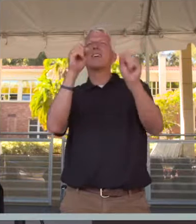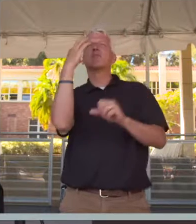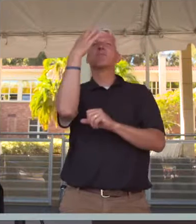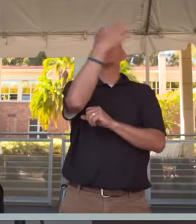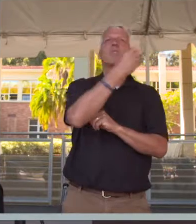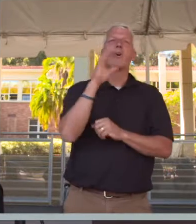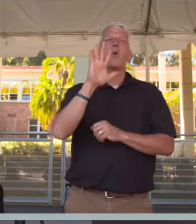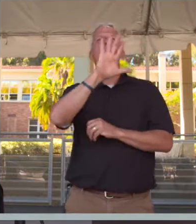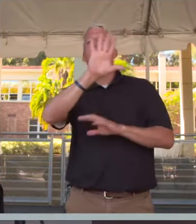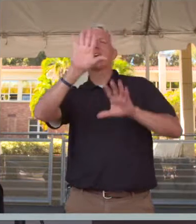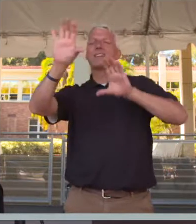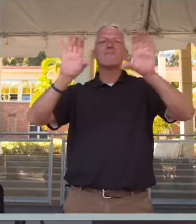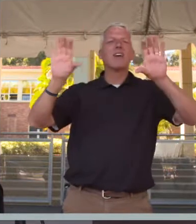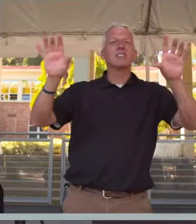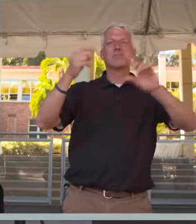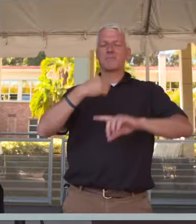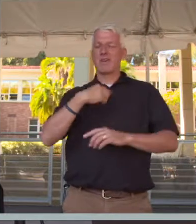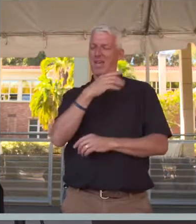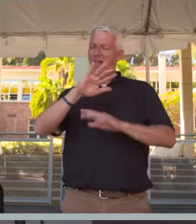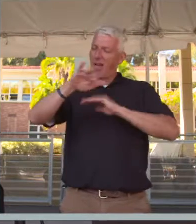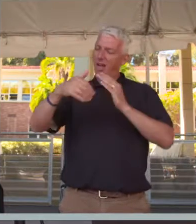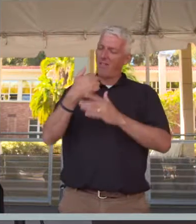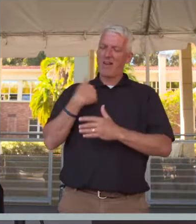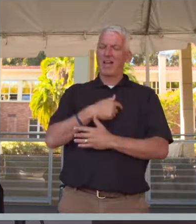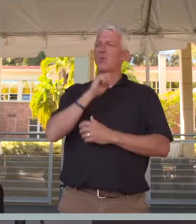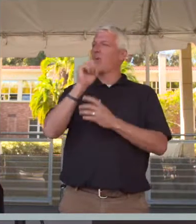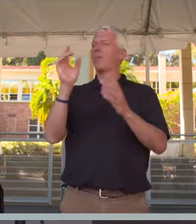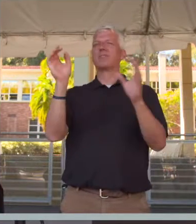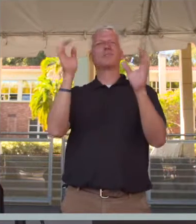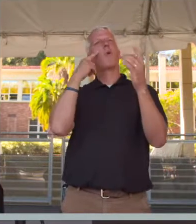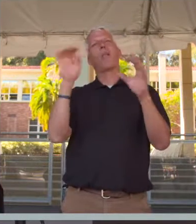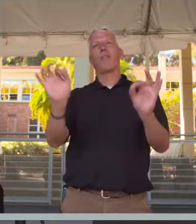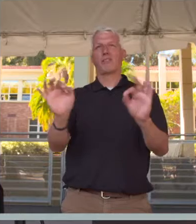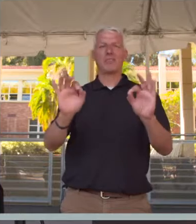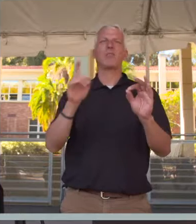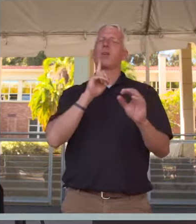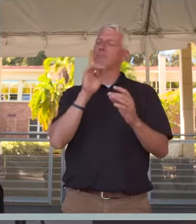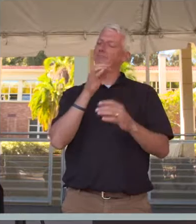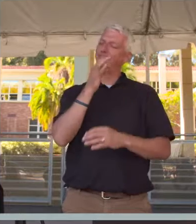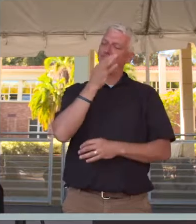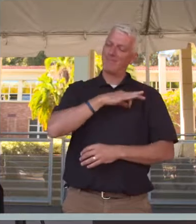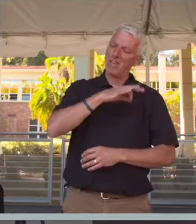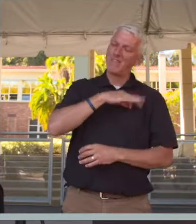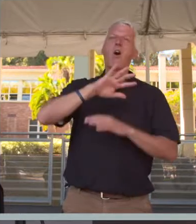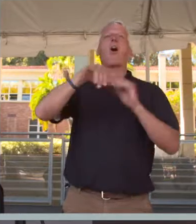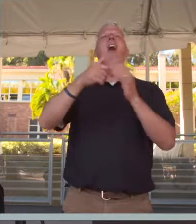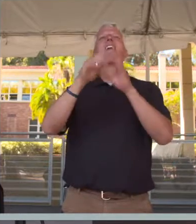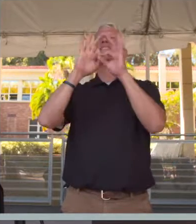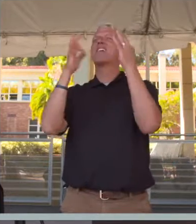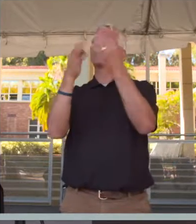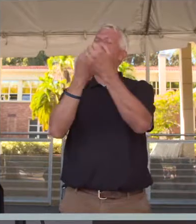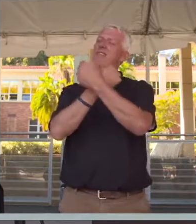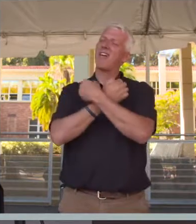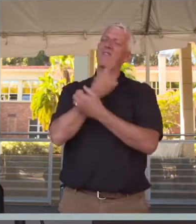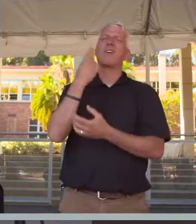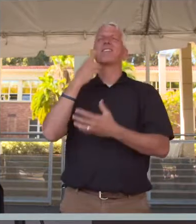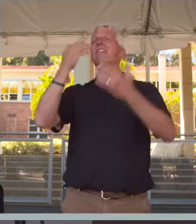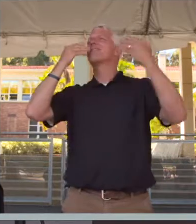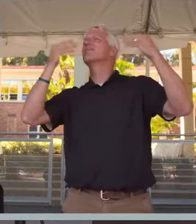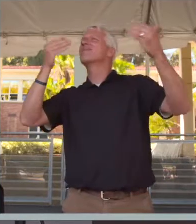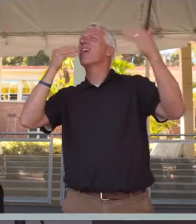your investment in me and all of us will not be in vain. To all of the families and loved ones here, thank you!